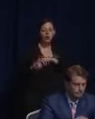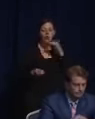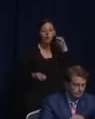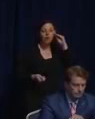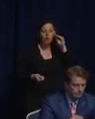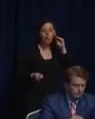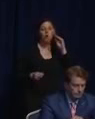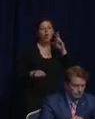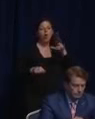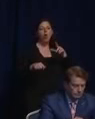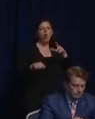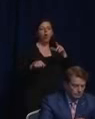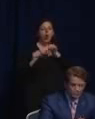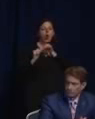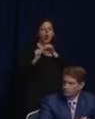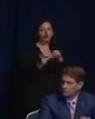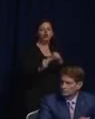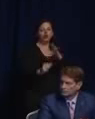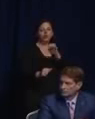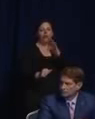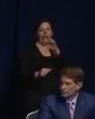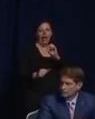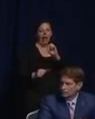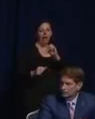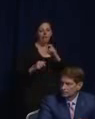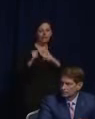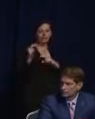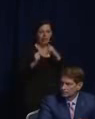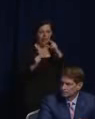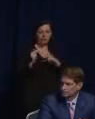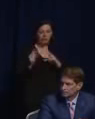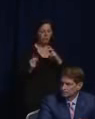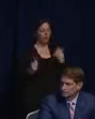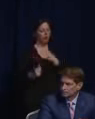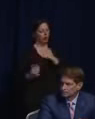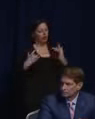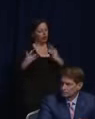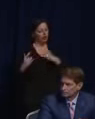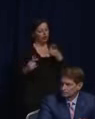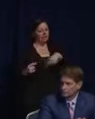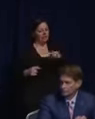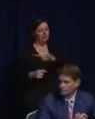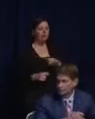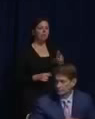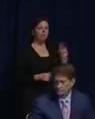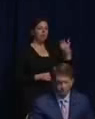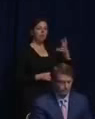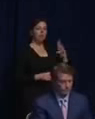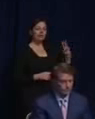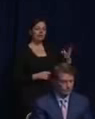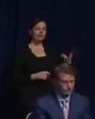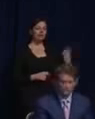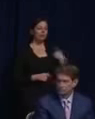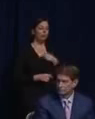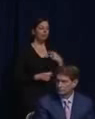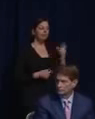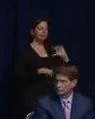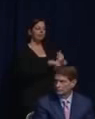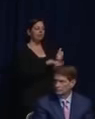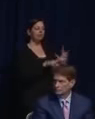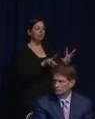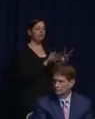nursing homes. On March 6th, I held a conference call with more than 400 facilities to discuss about